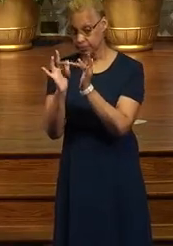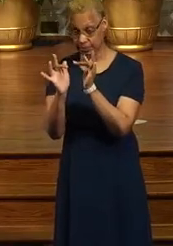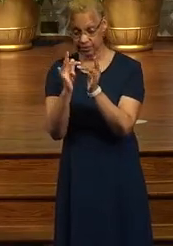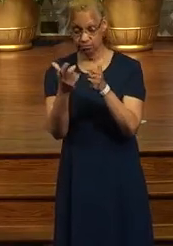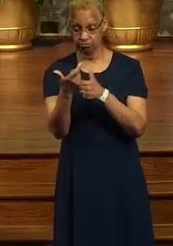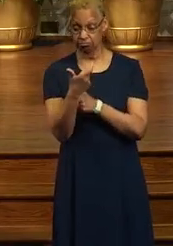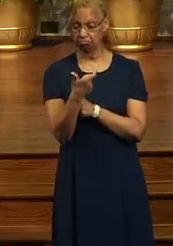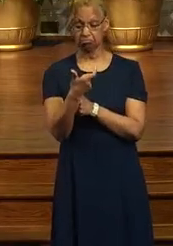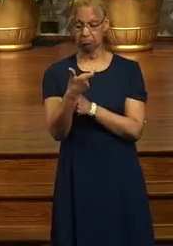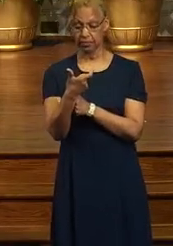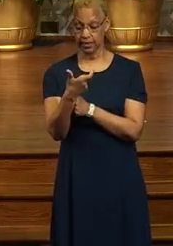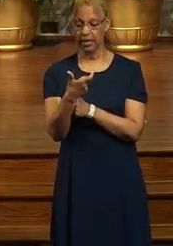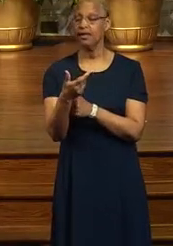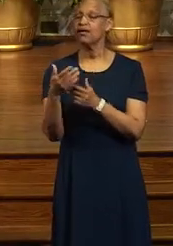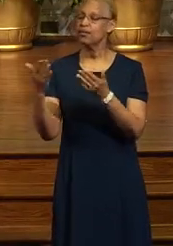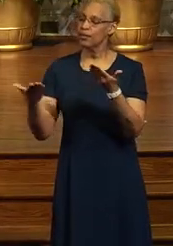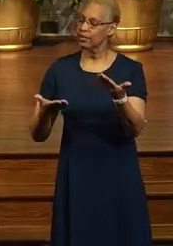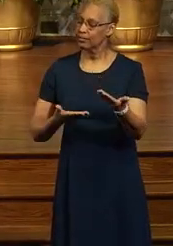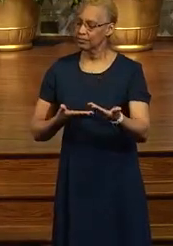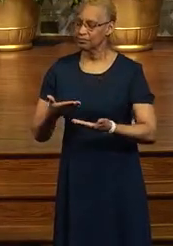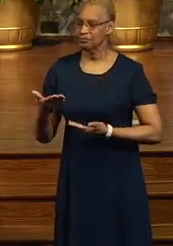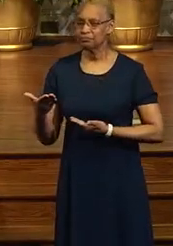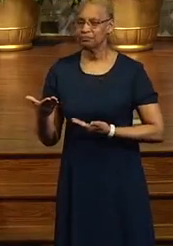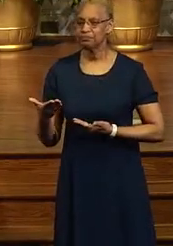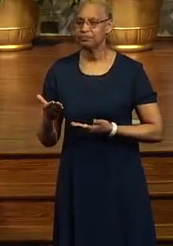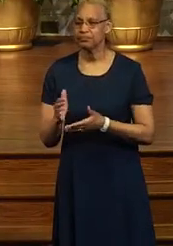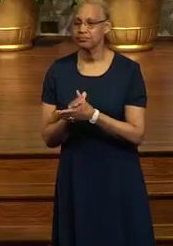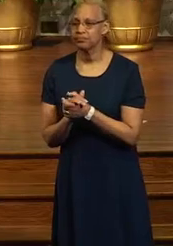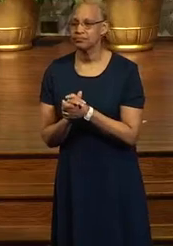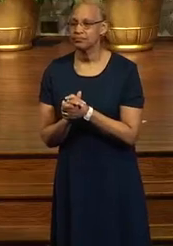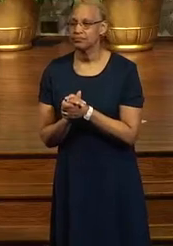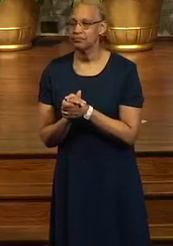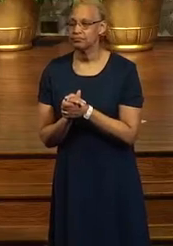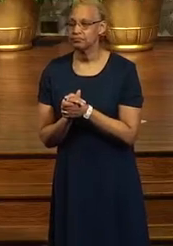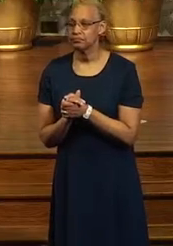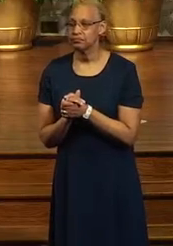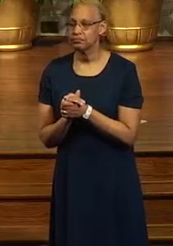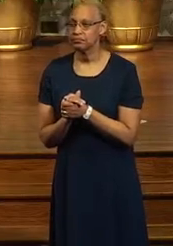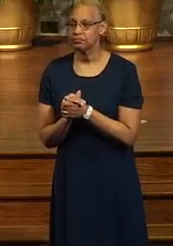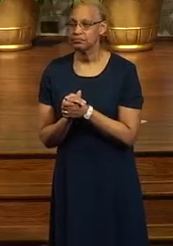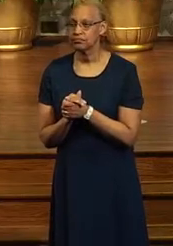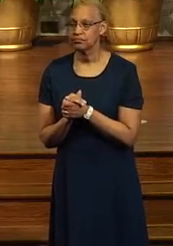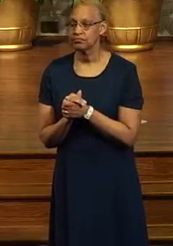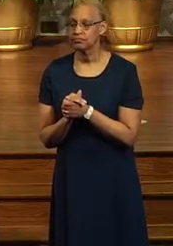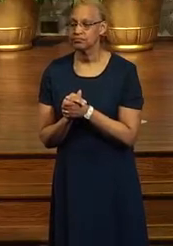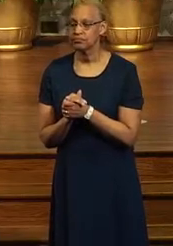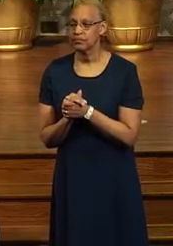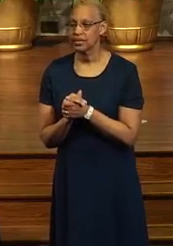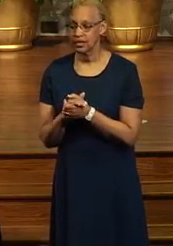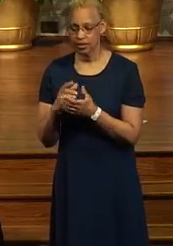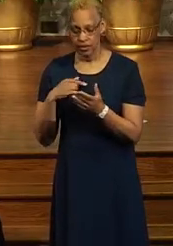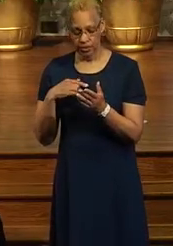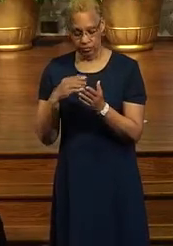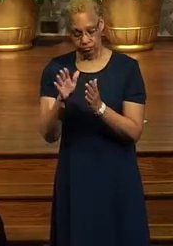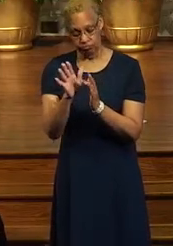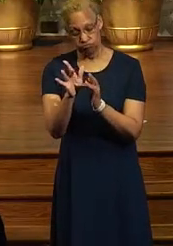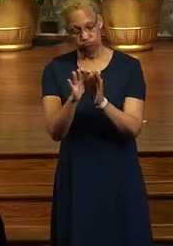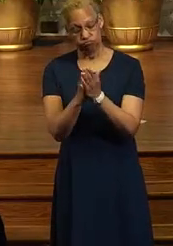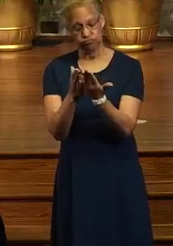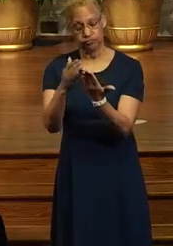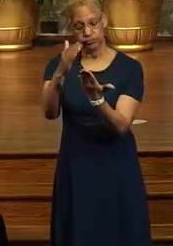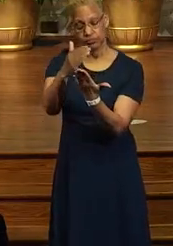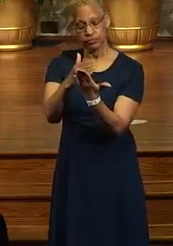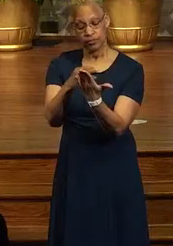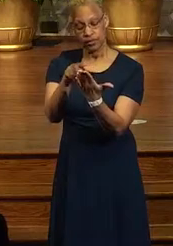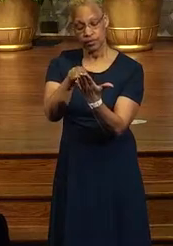we welcome you to this service. I want to read in your hearing, beginning with verses